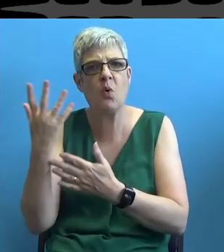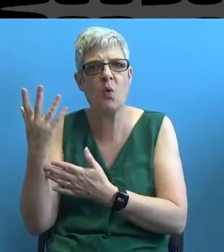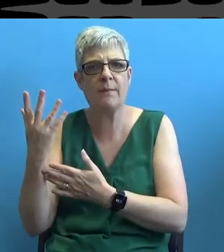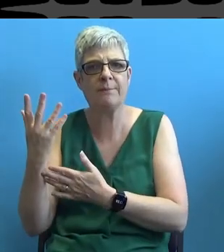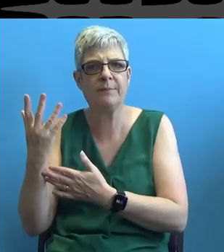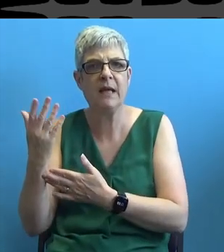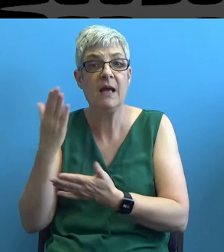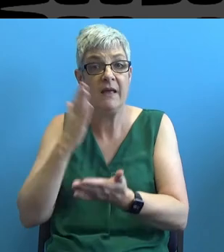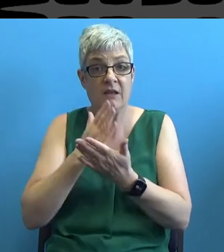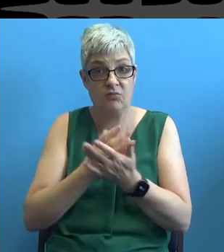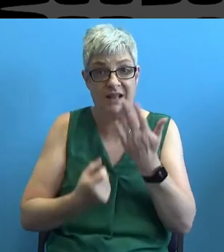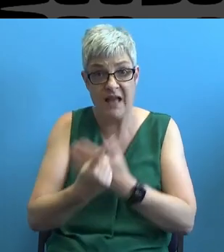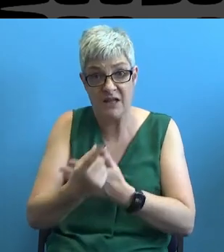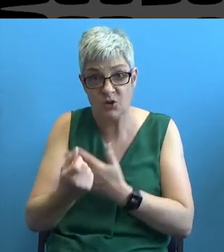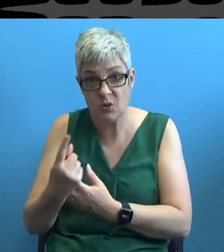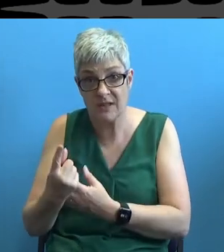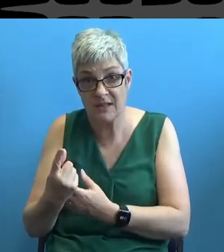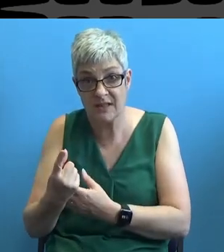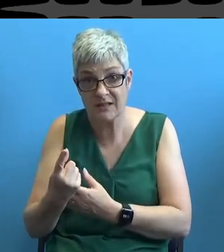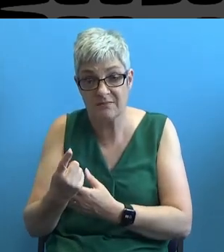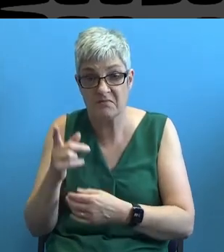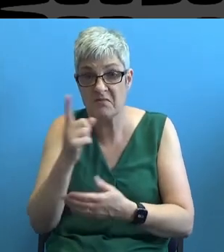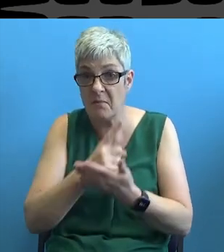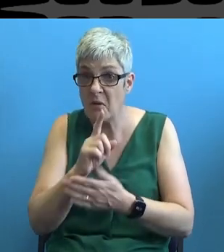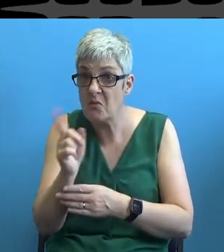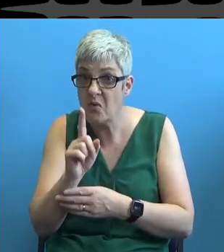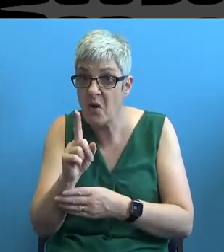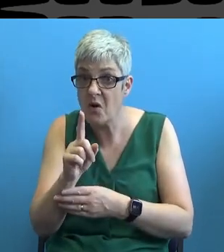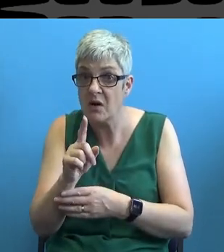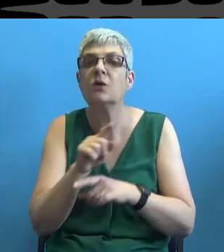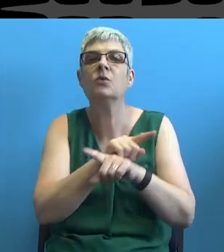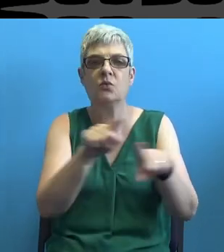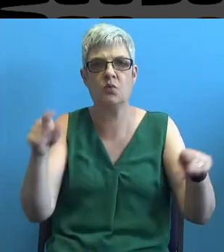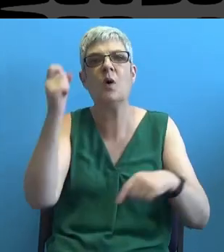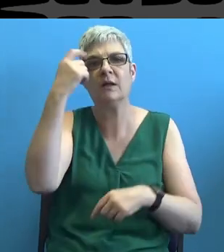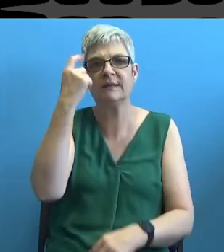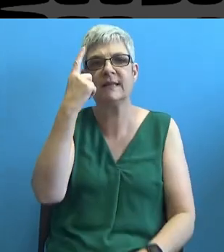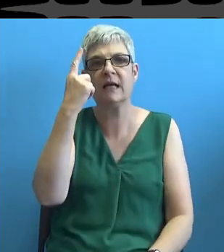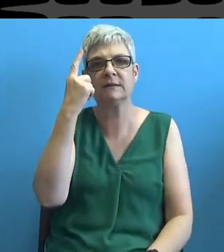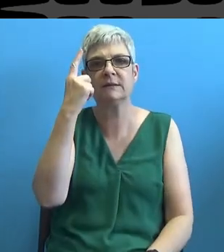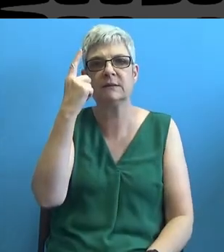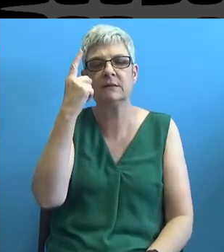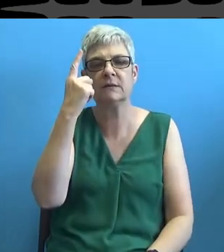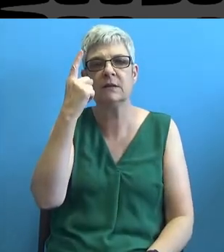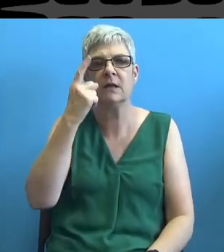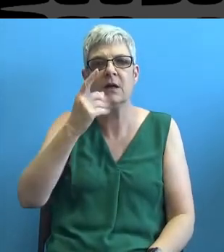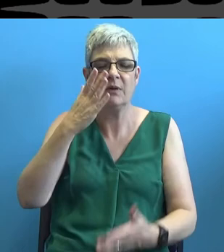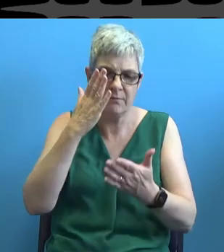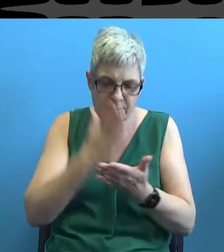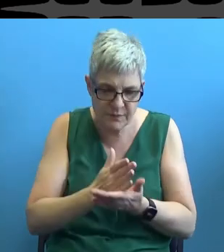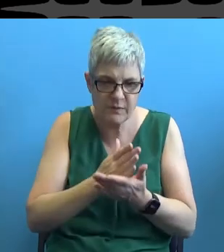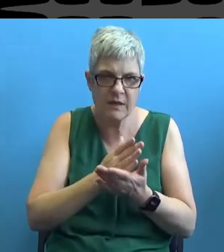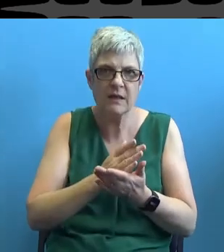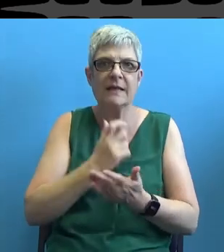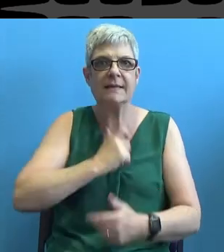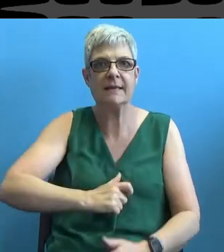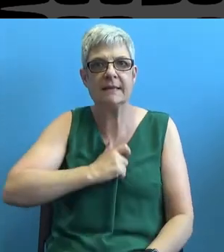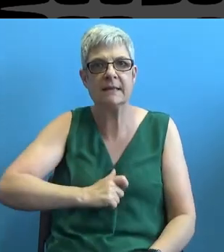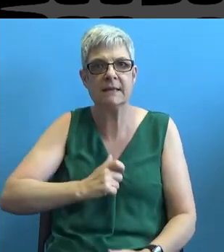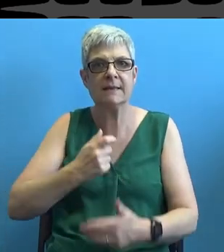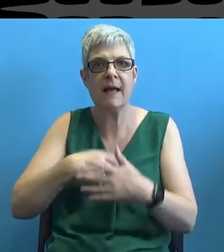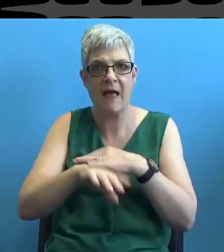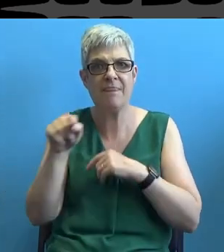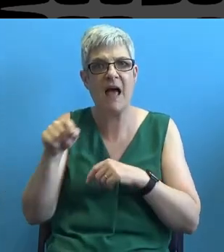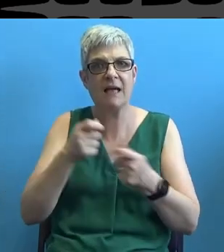And the real issues are whether or not we get that, whether or not we are faithful citizens of that kingdom.